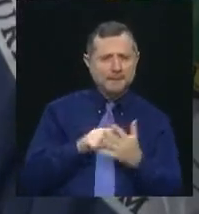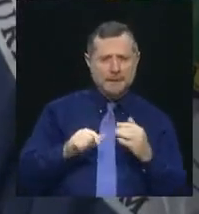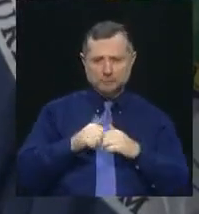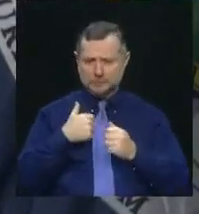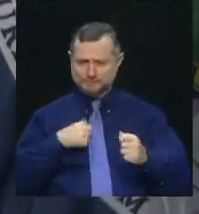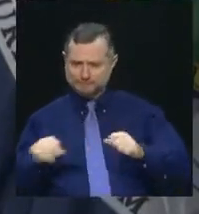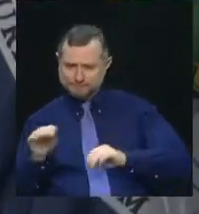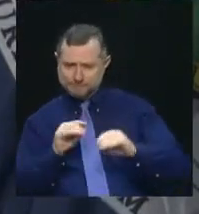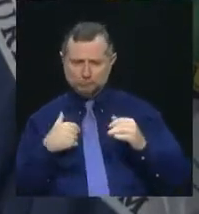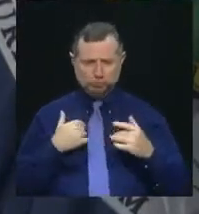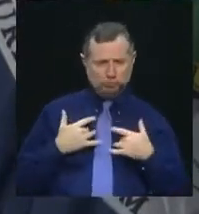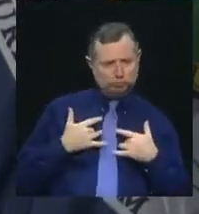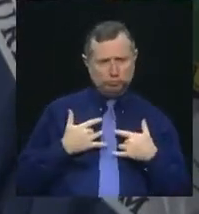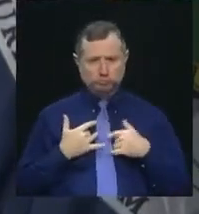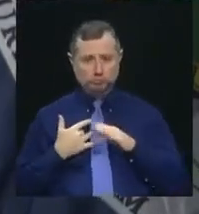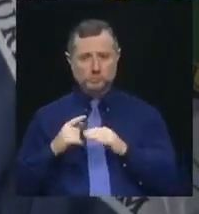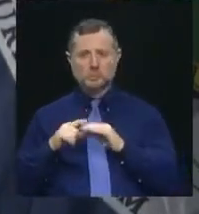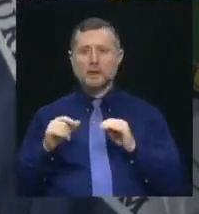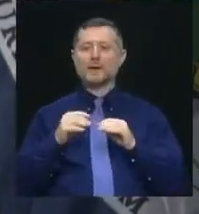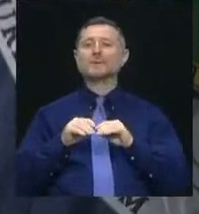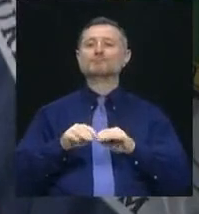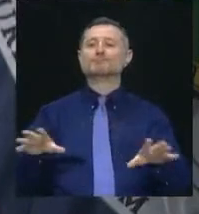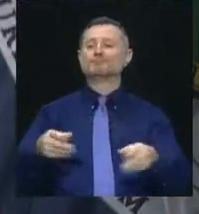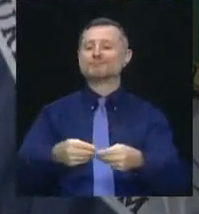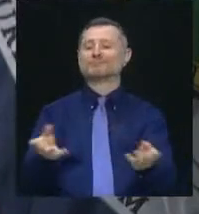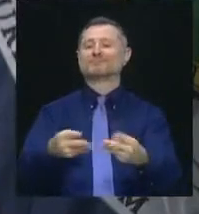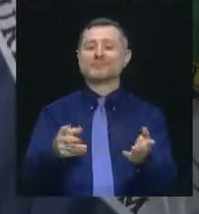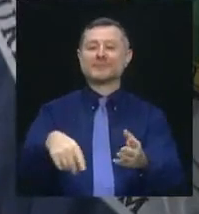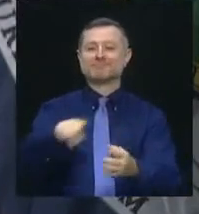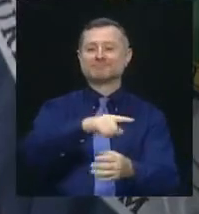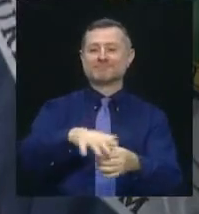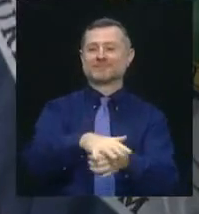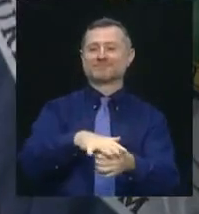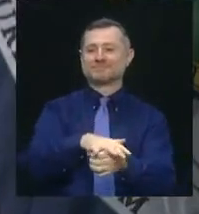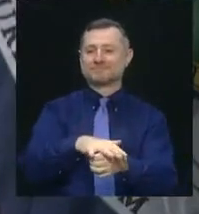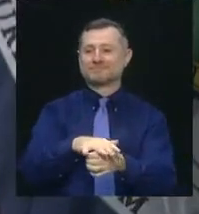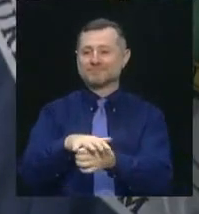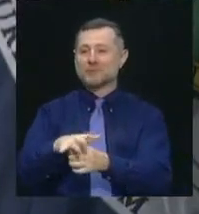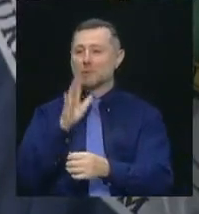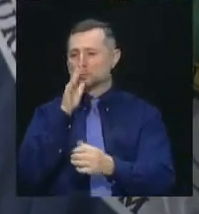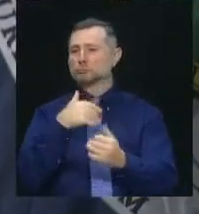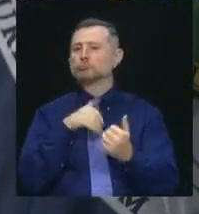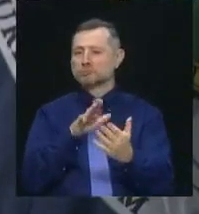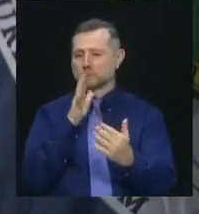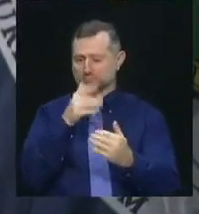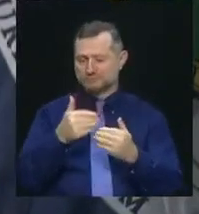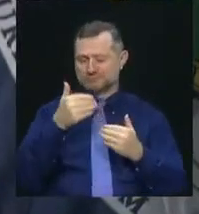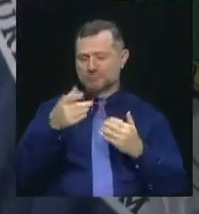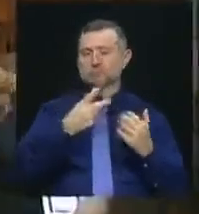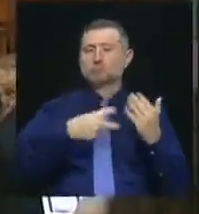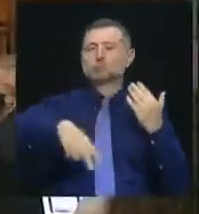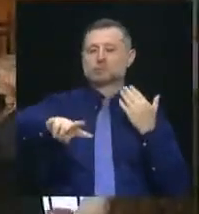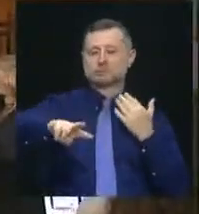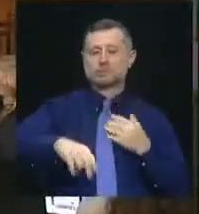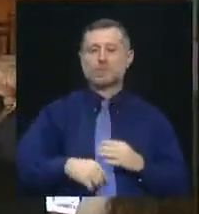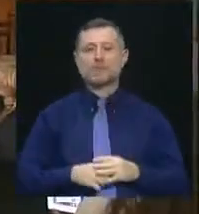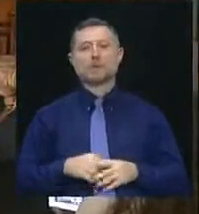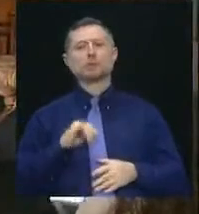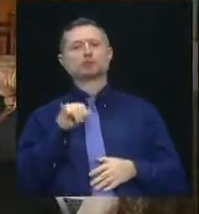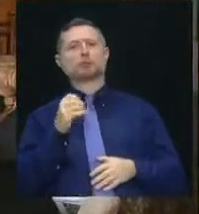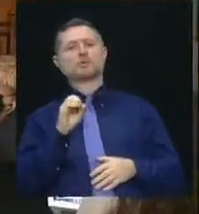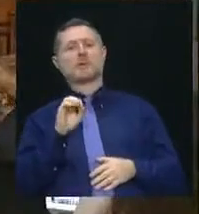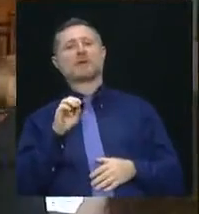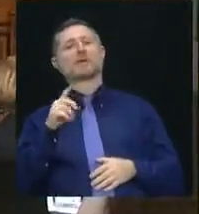widely available. But that'll be something I'll be looking forward to addressing in a couple of weeks. Joe Spector from Gannett.